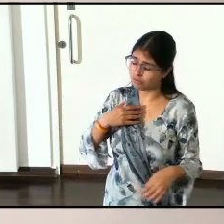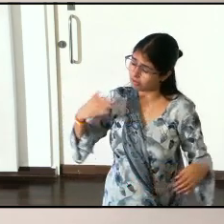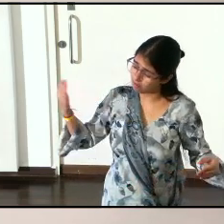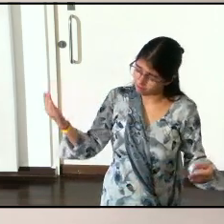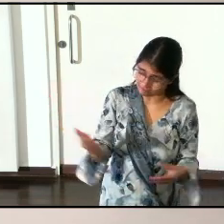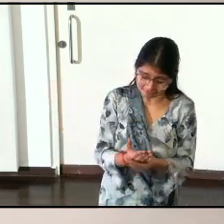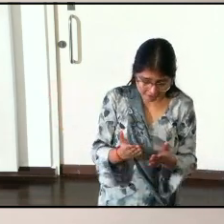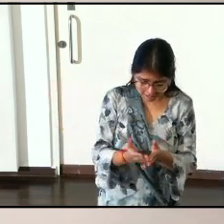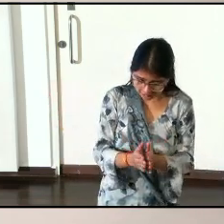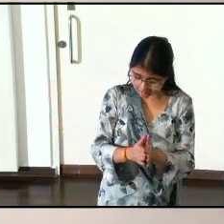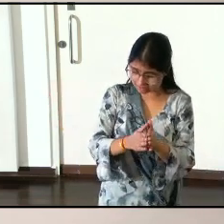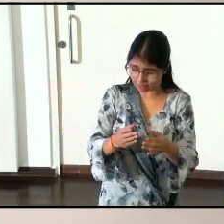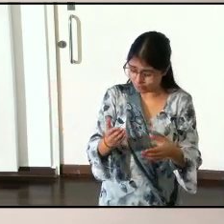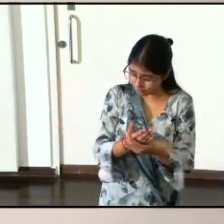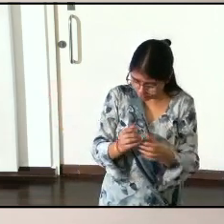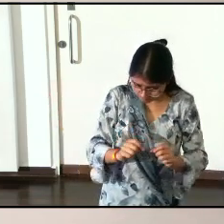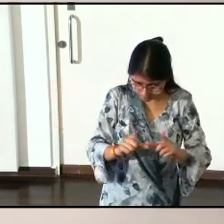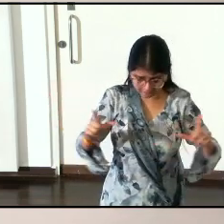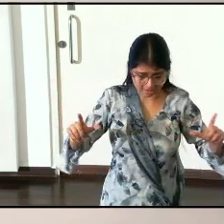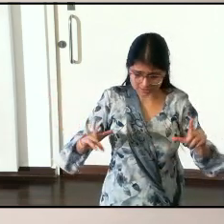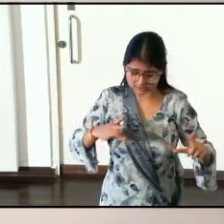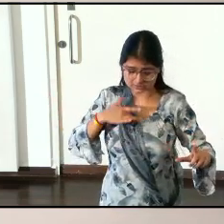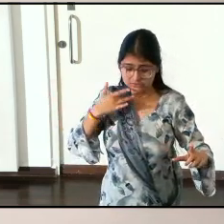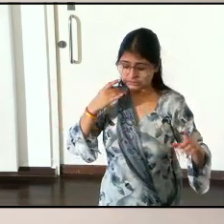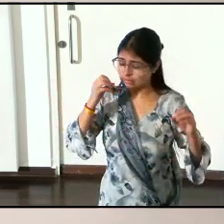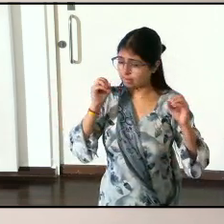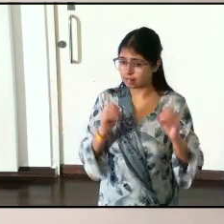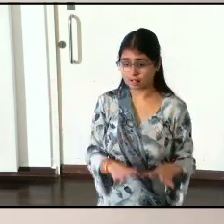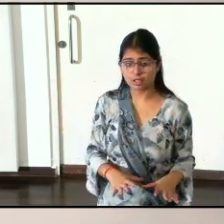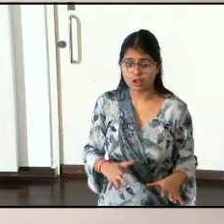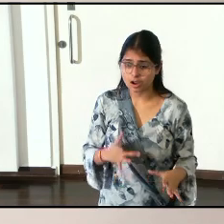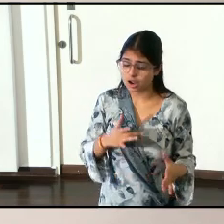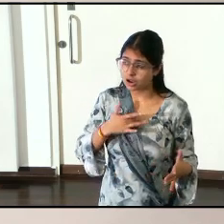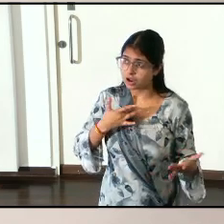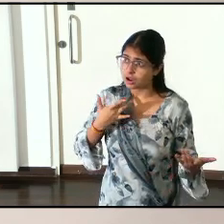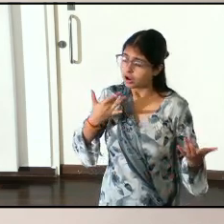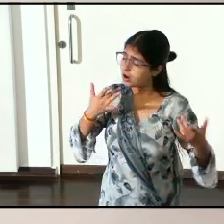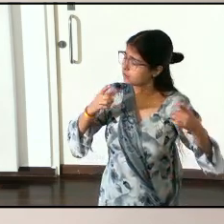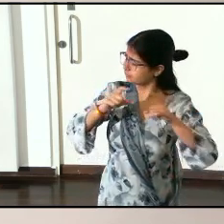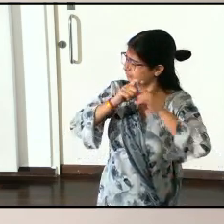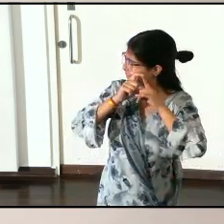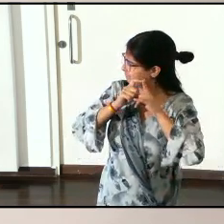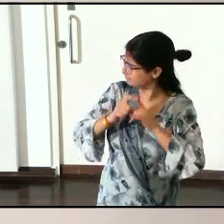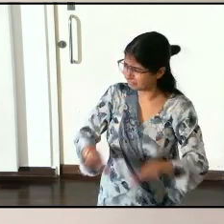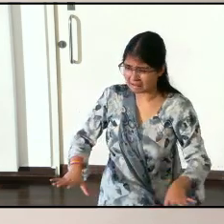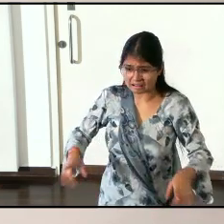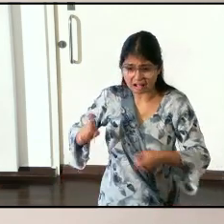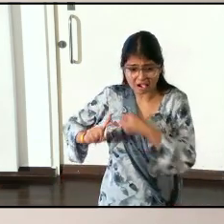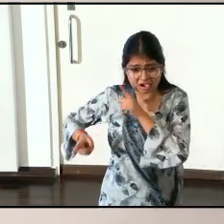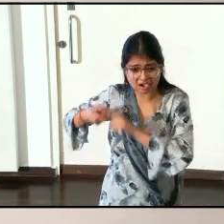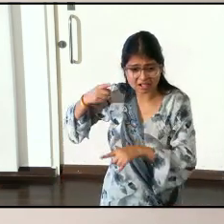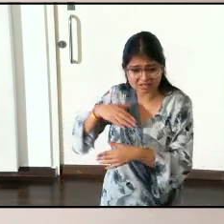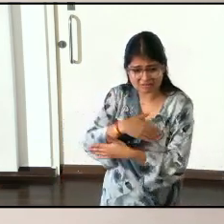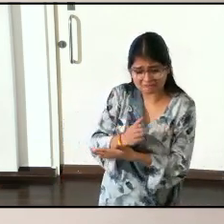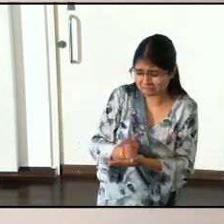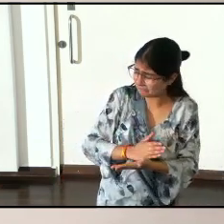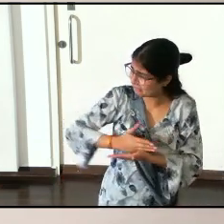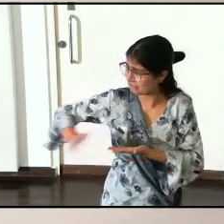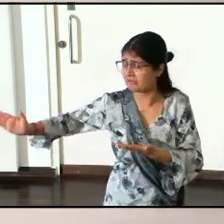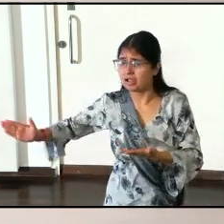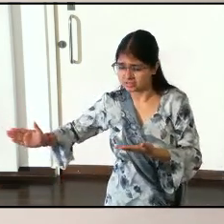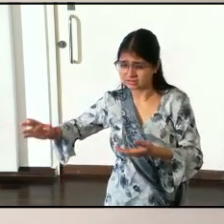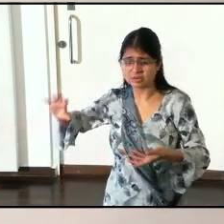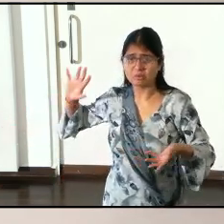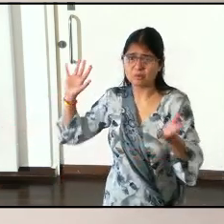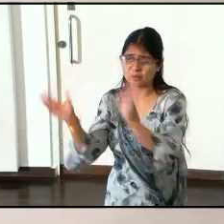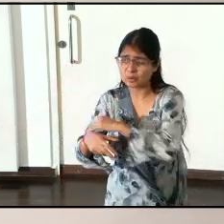hands. Nobody else will ever see this again, and I have destroyed this bit of history forever for the rest of the